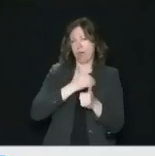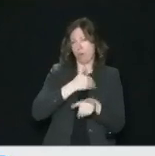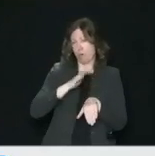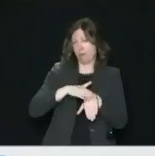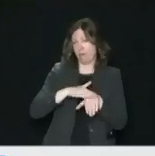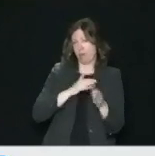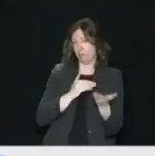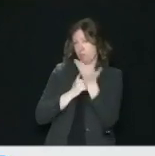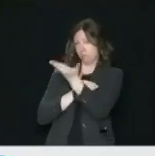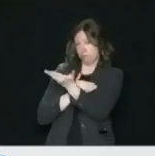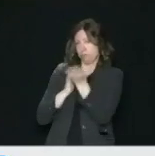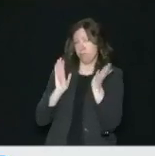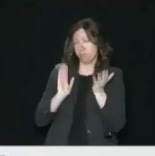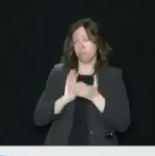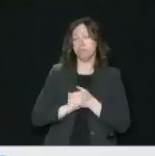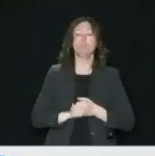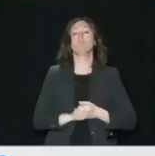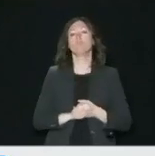Immunization has advised